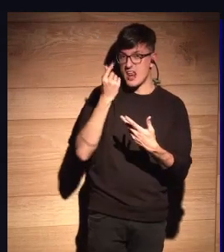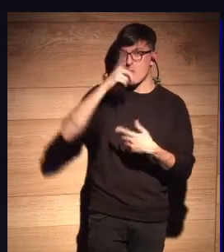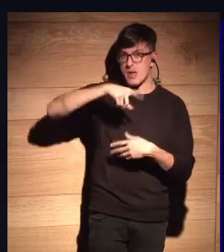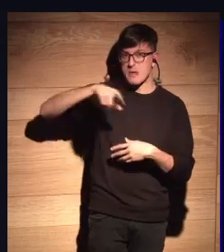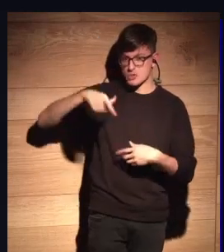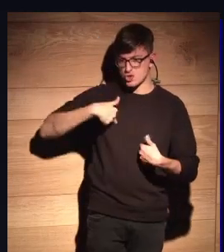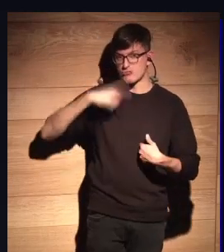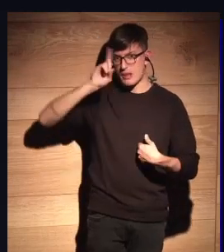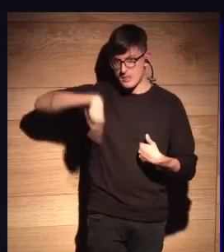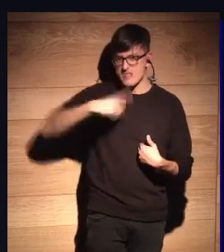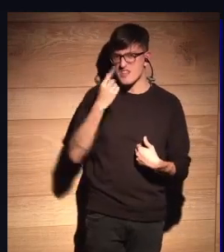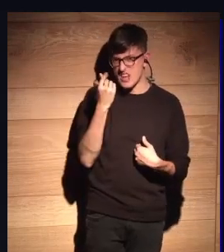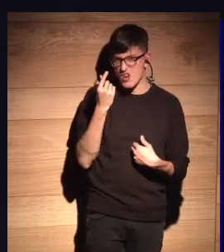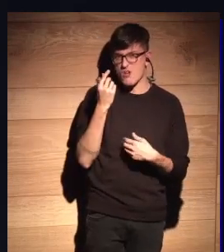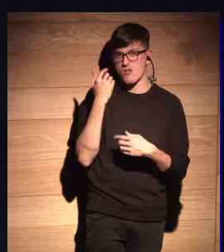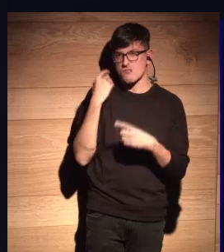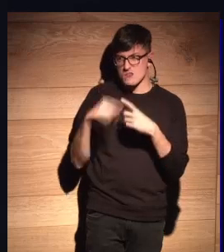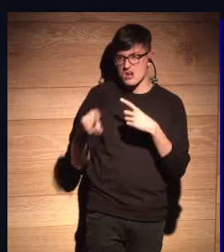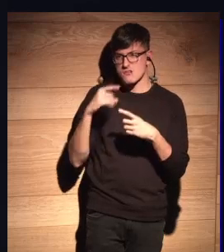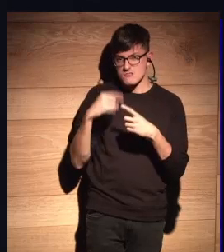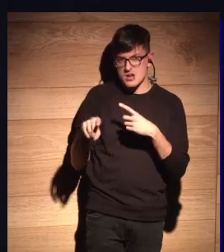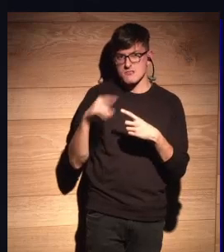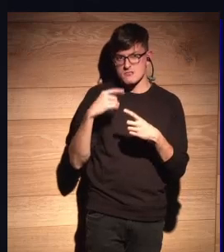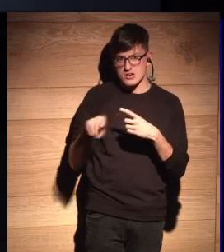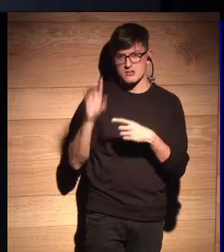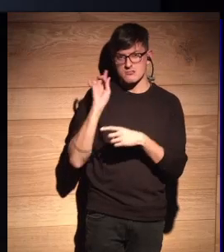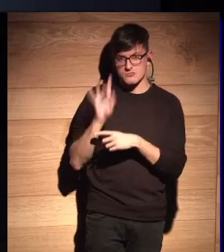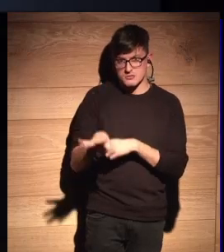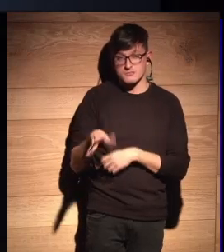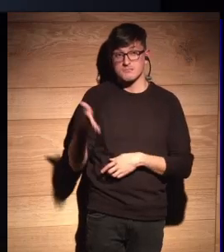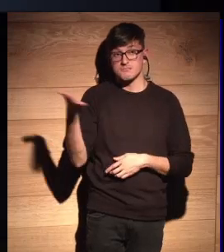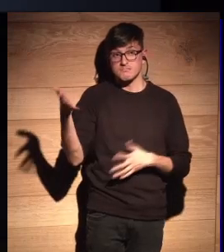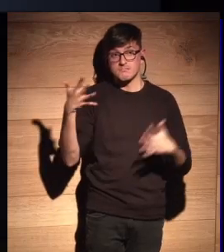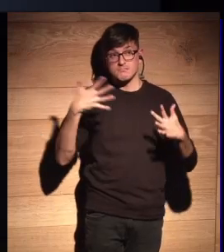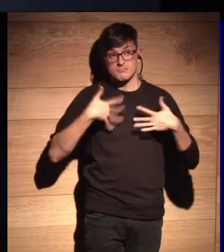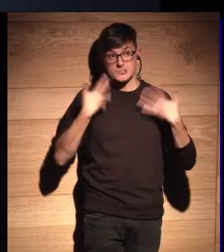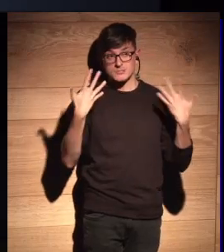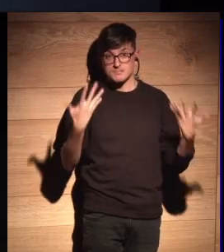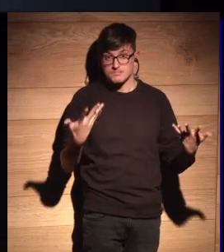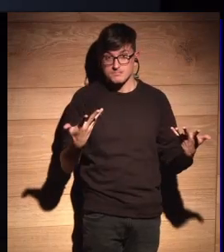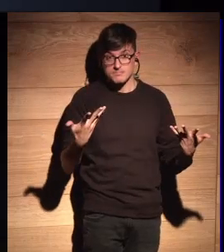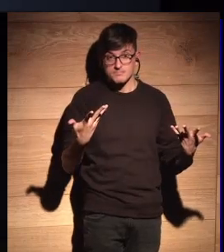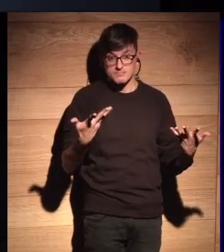every month. And then my sister took about